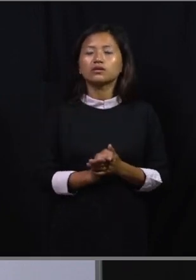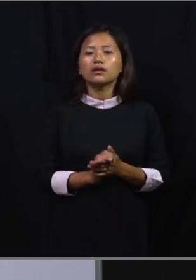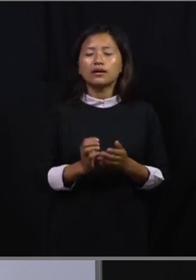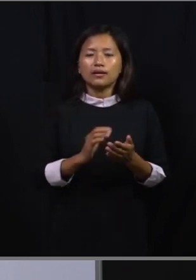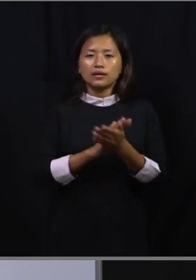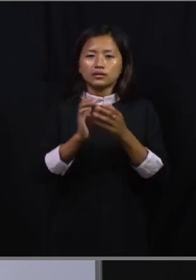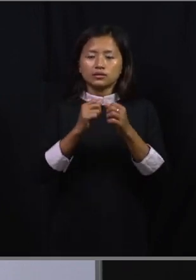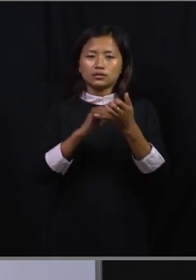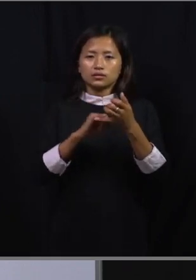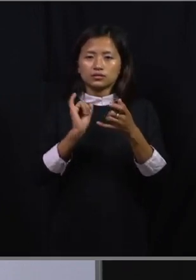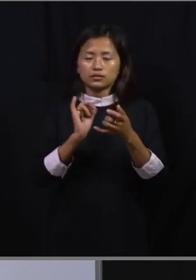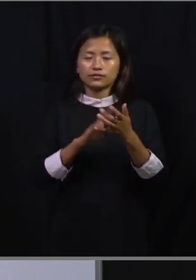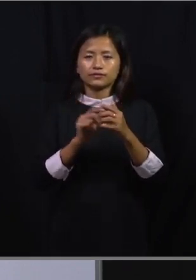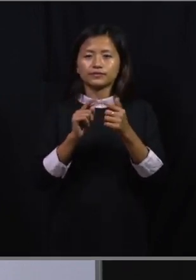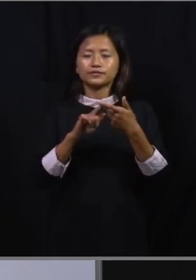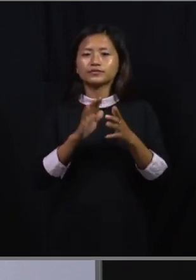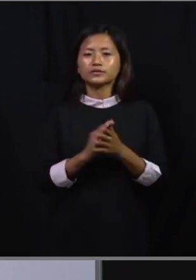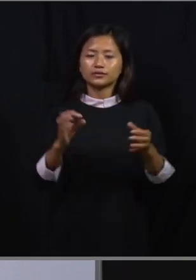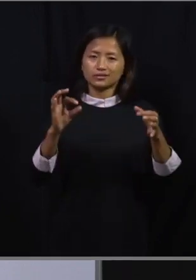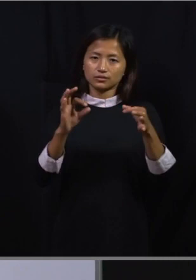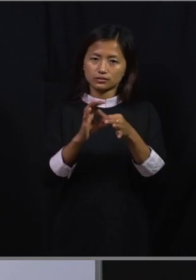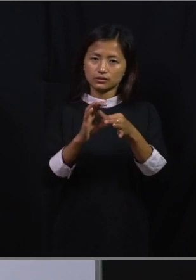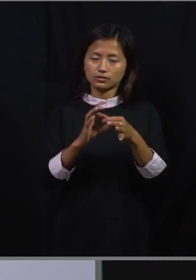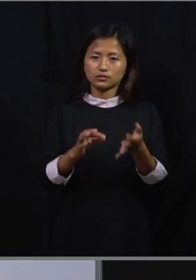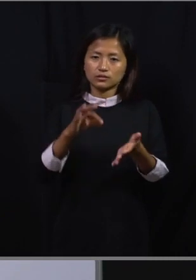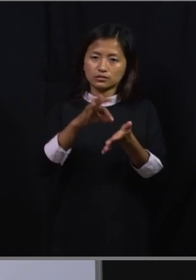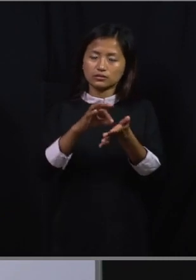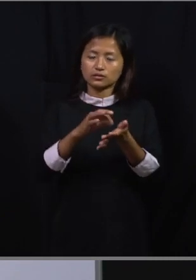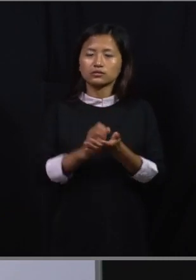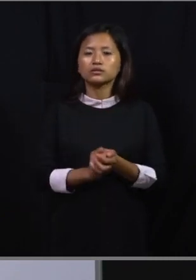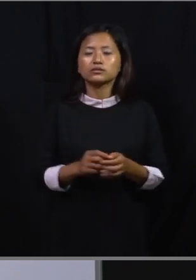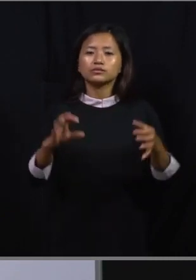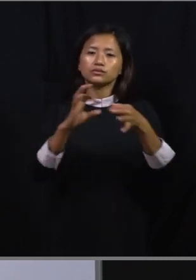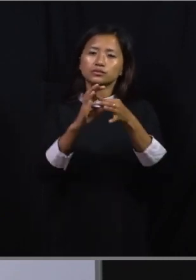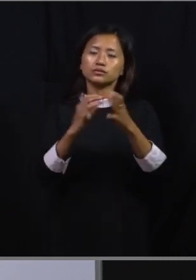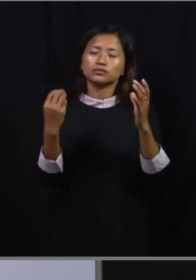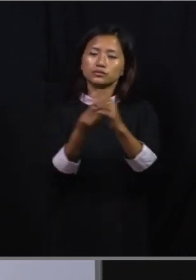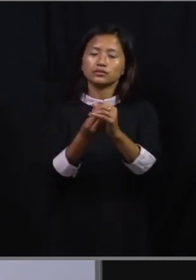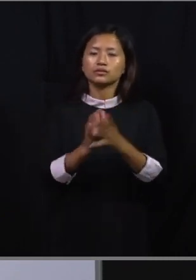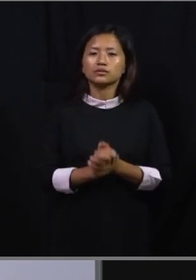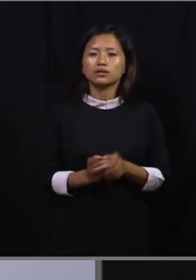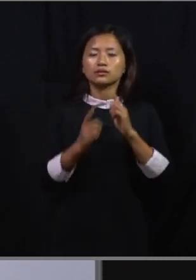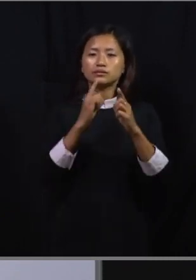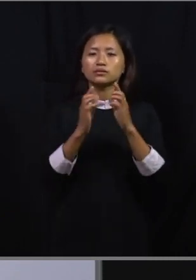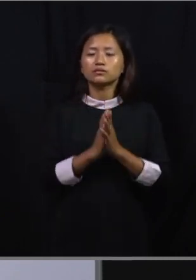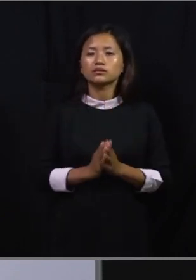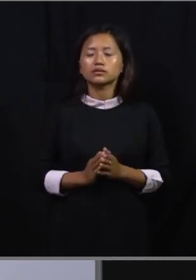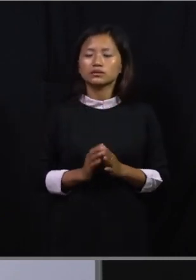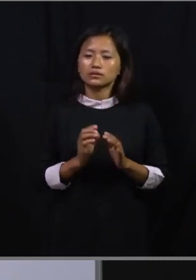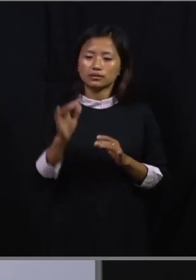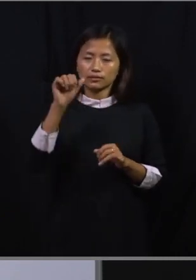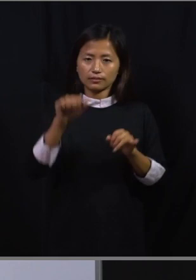Cohesive means sticking together. Okay, the views that we have just discussed can be